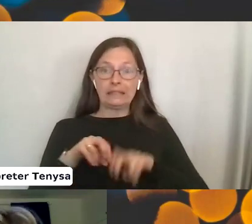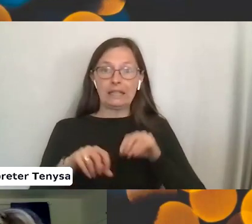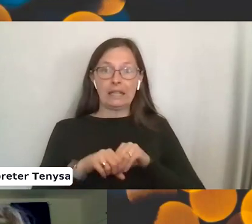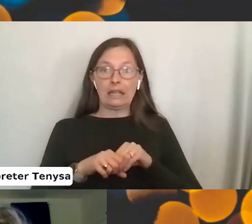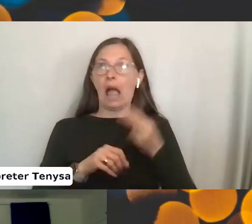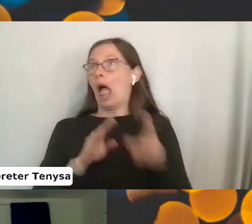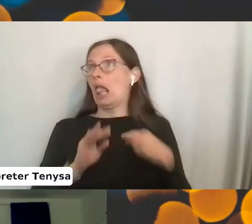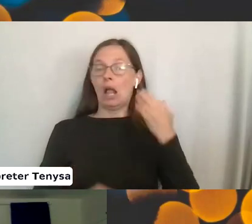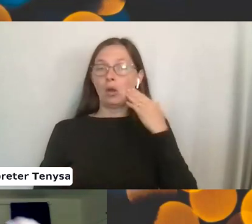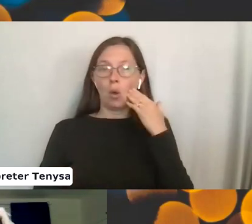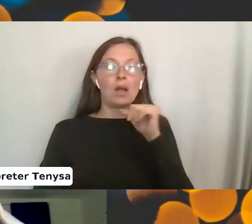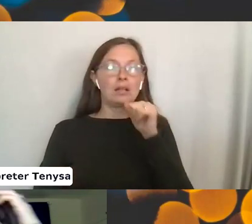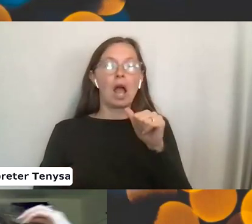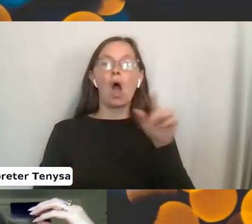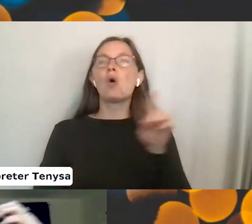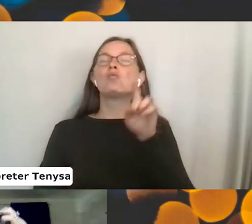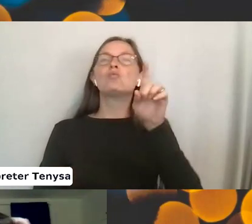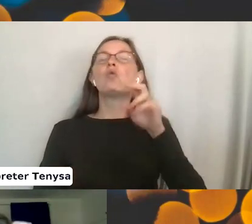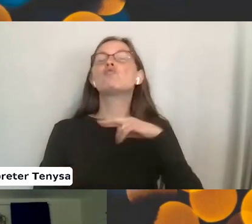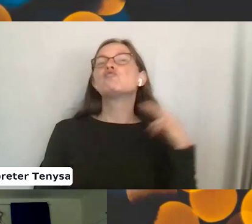risk walking to a heaven I've never seen.